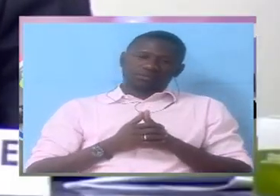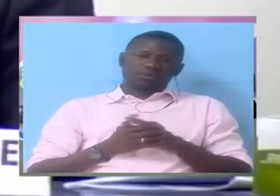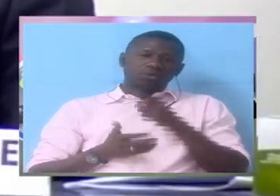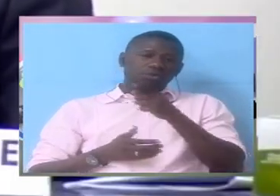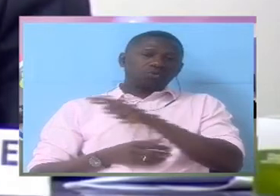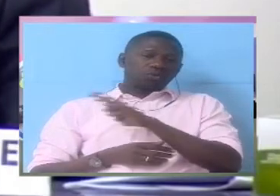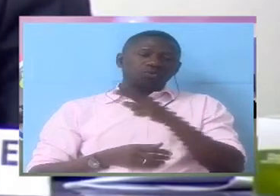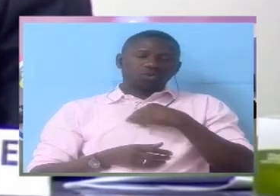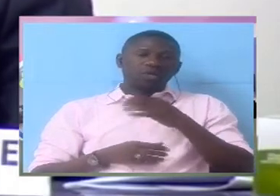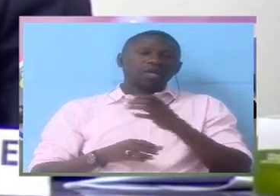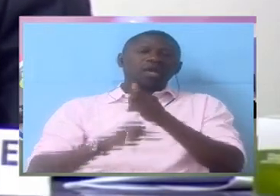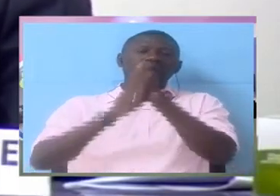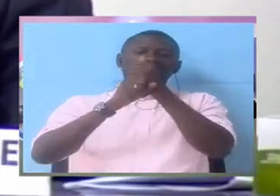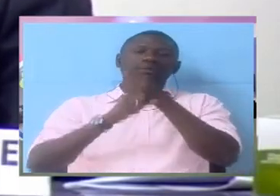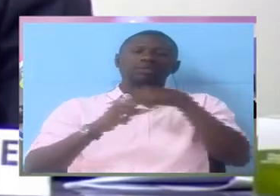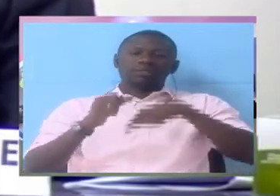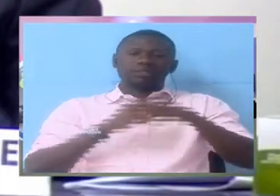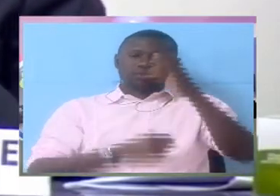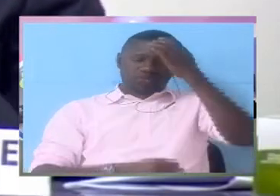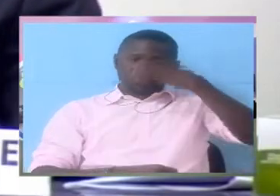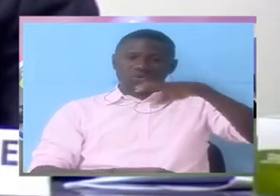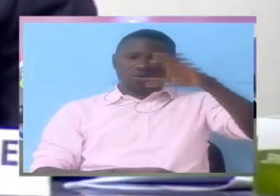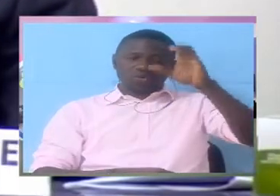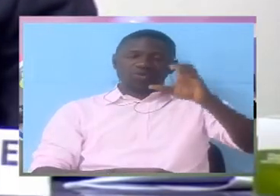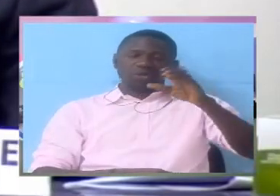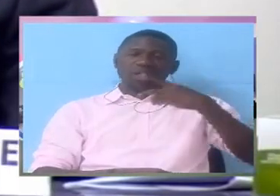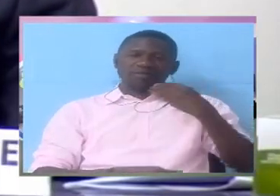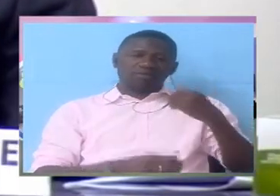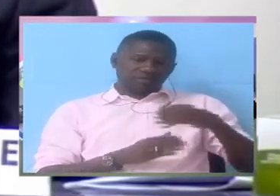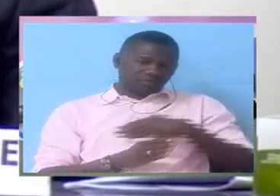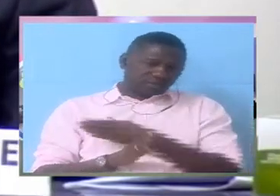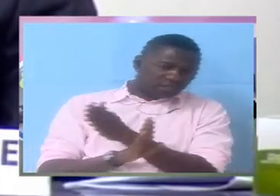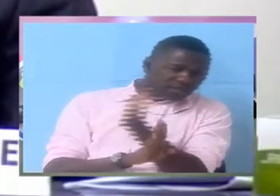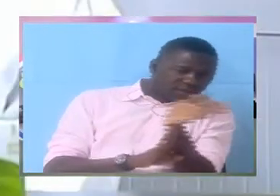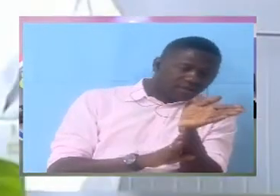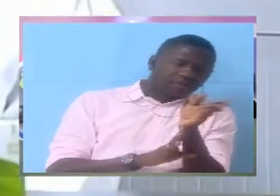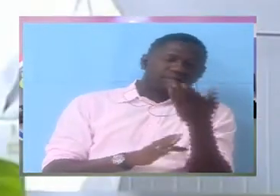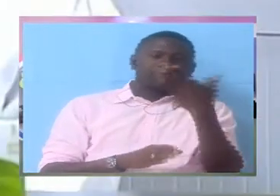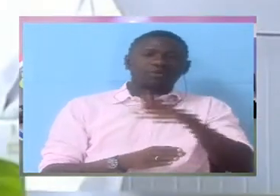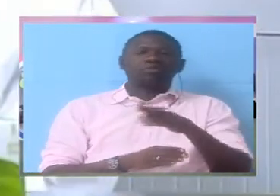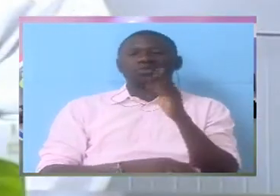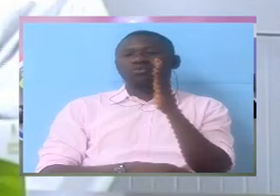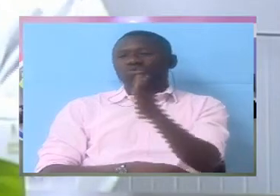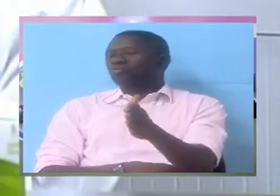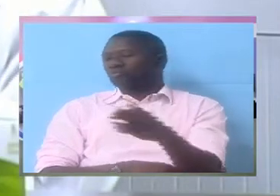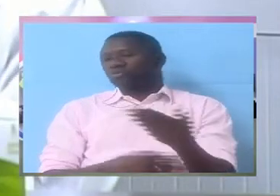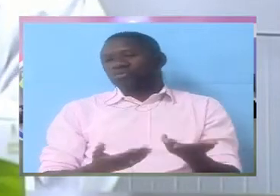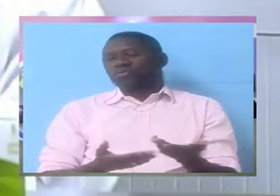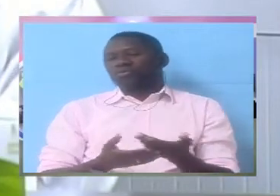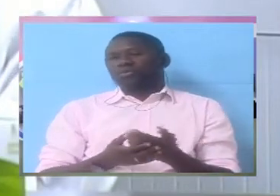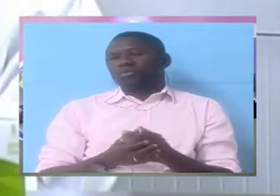would not be helping this commission if you deviate from the truth.